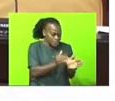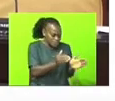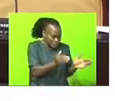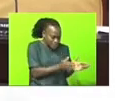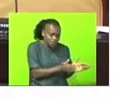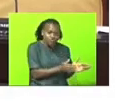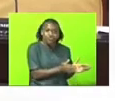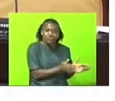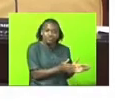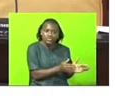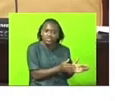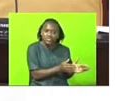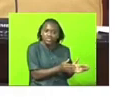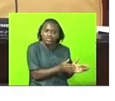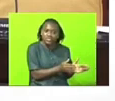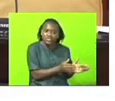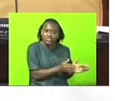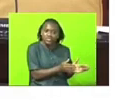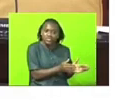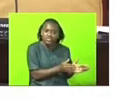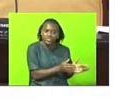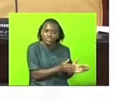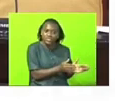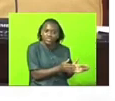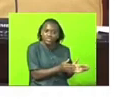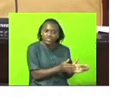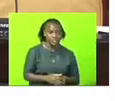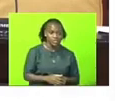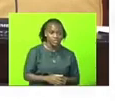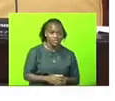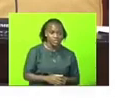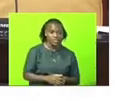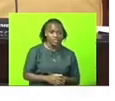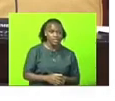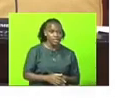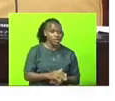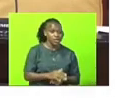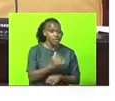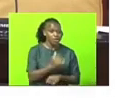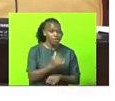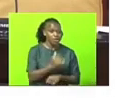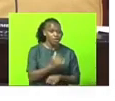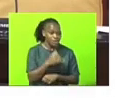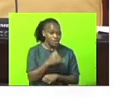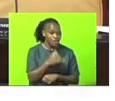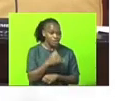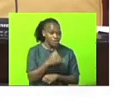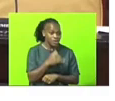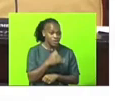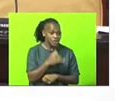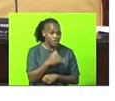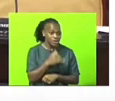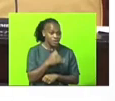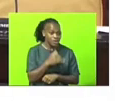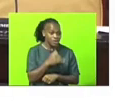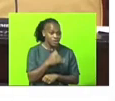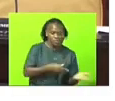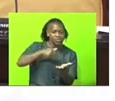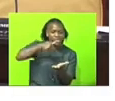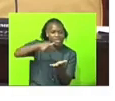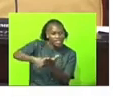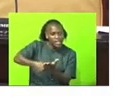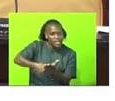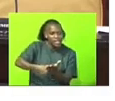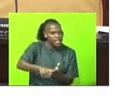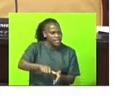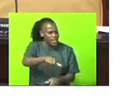independent, the party wrote to the speaker and stated that by virtue of him having